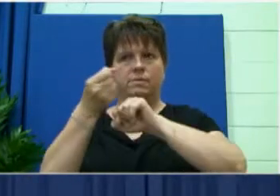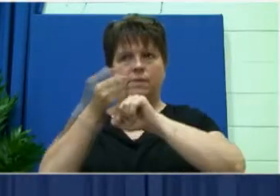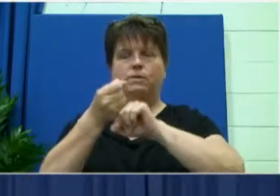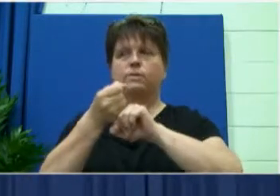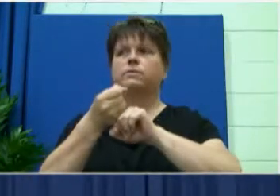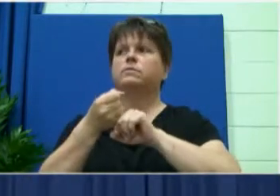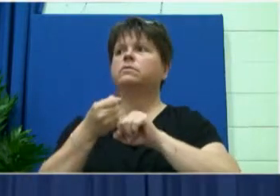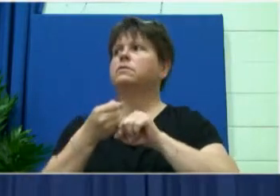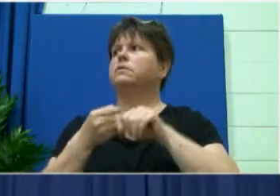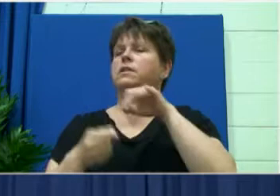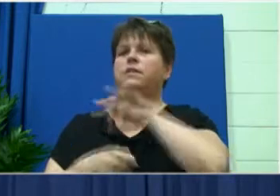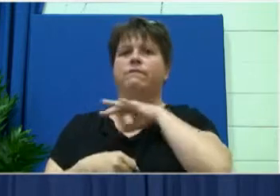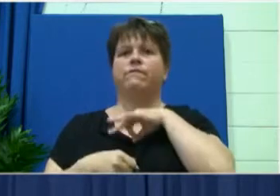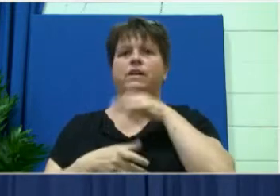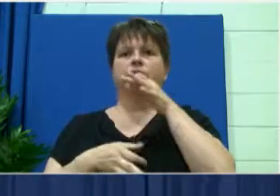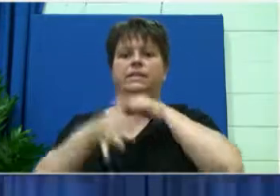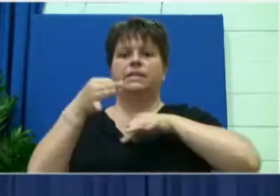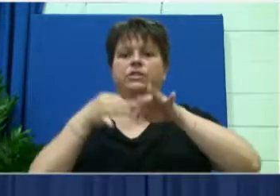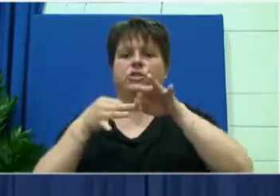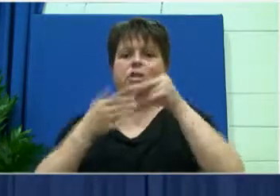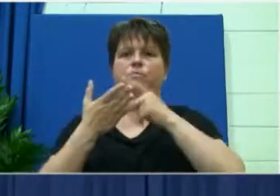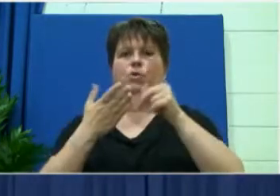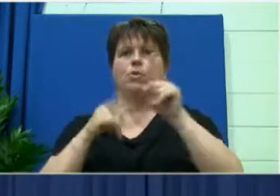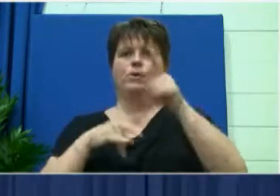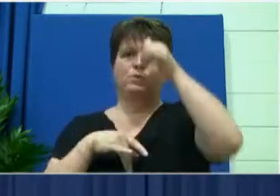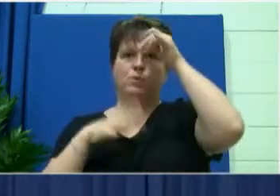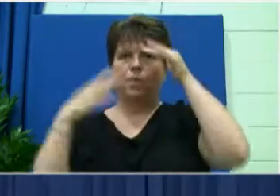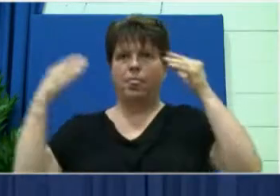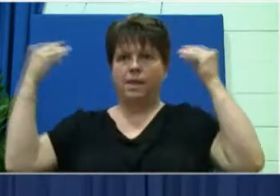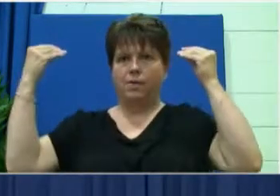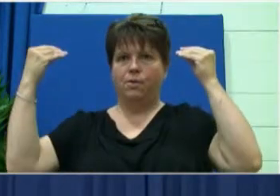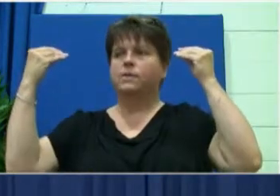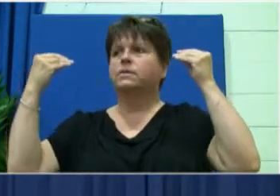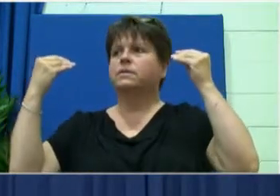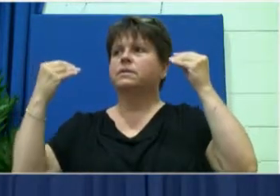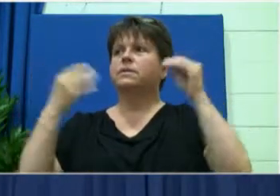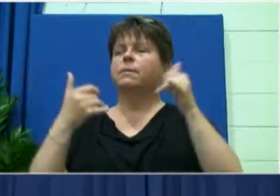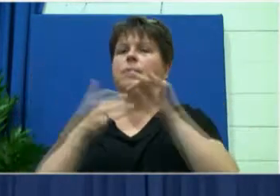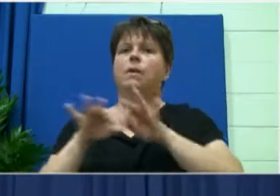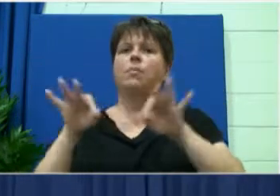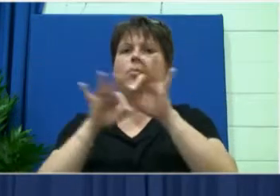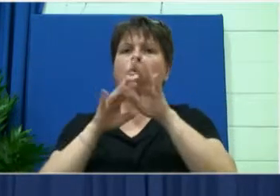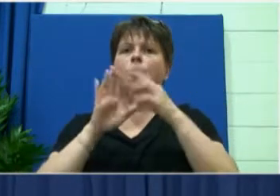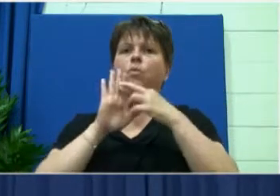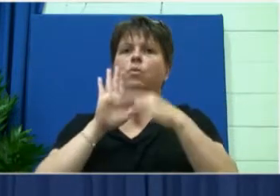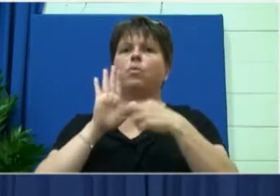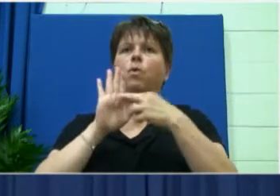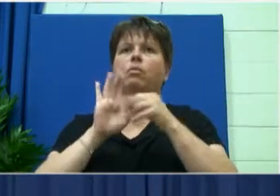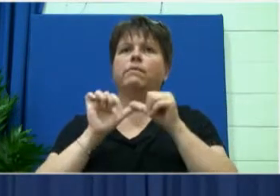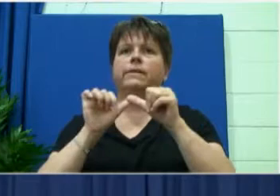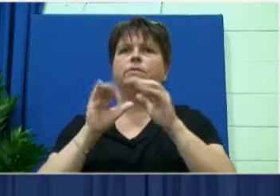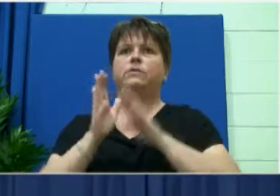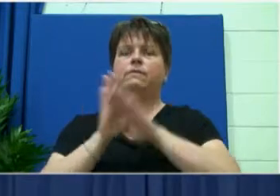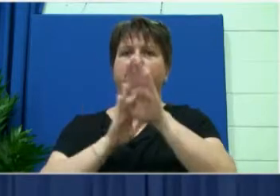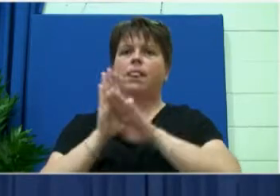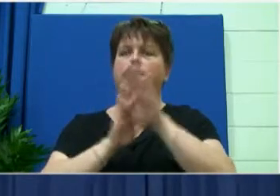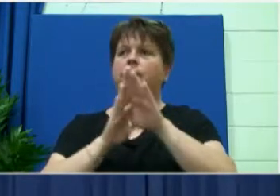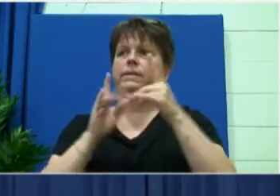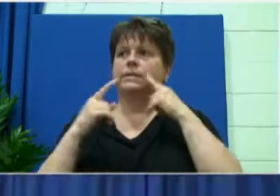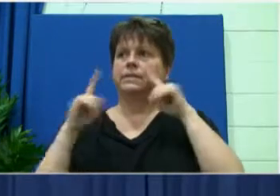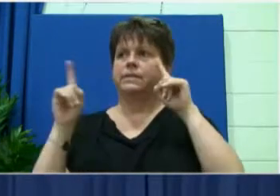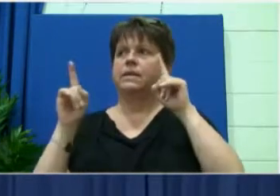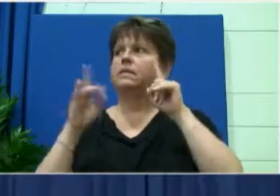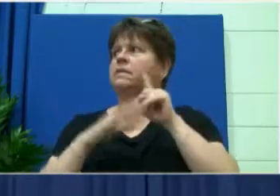participated in the faculty exchange program with the Netherlands, and played a key role in the continuing development and success